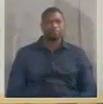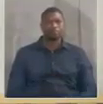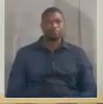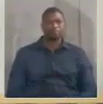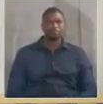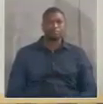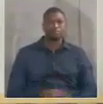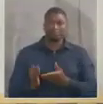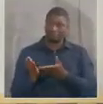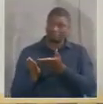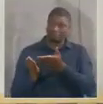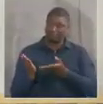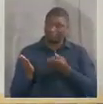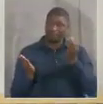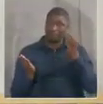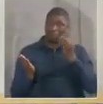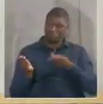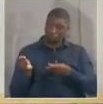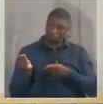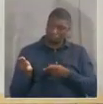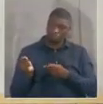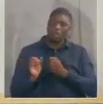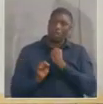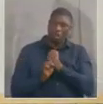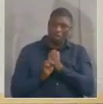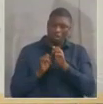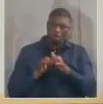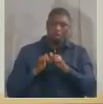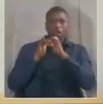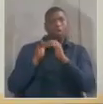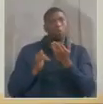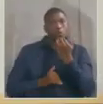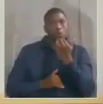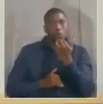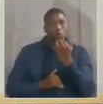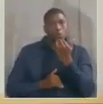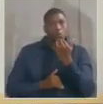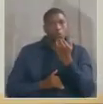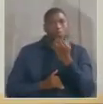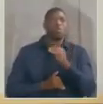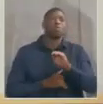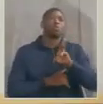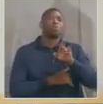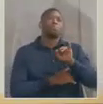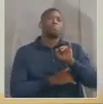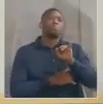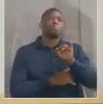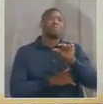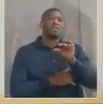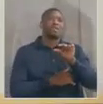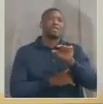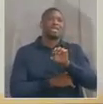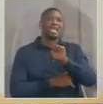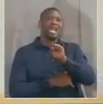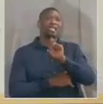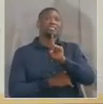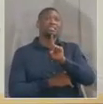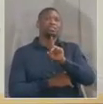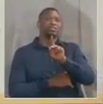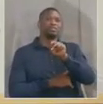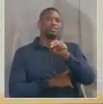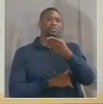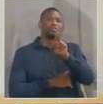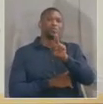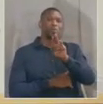The information note was prepared and compiled by Brigadier S.D. Khumalo, who happens